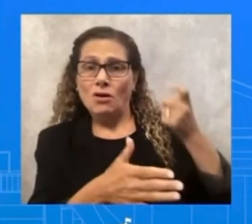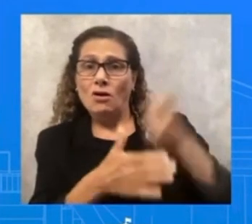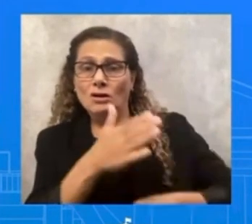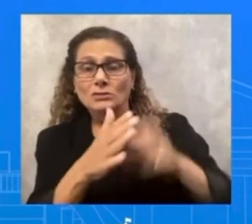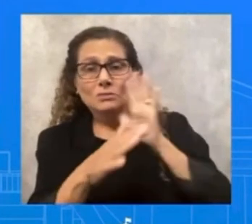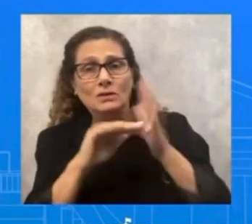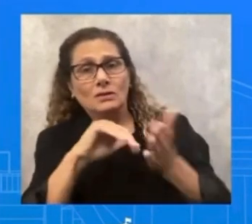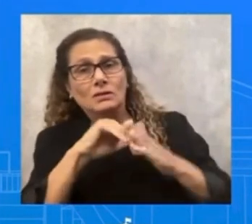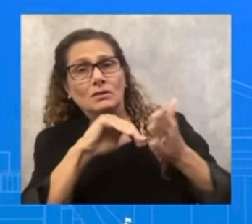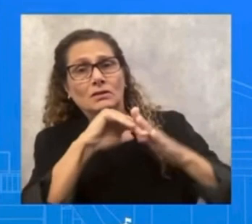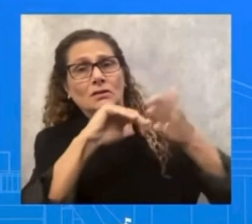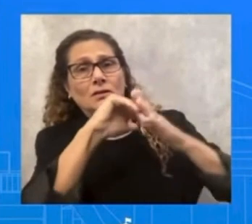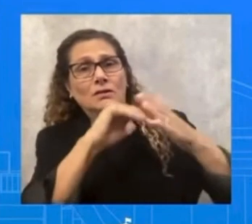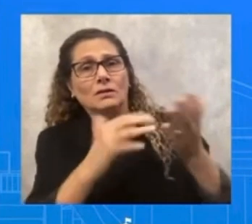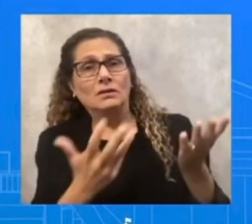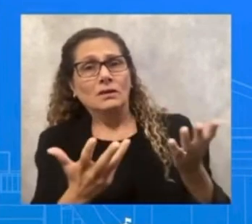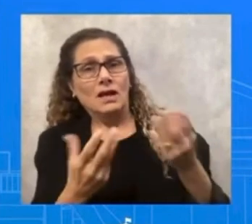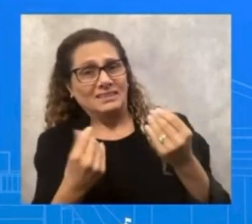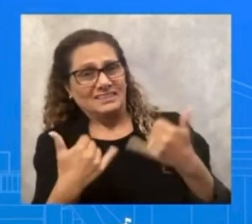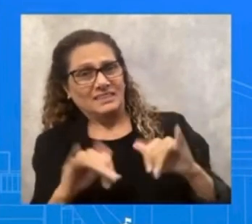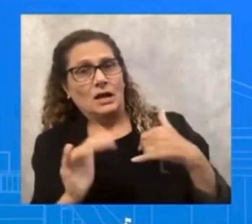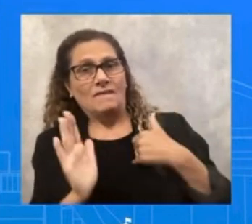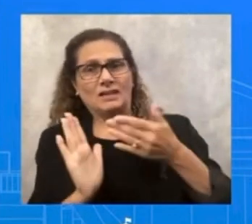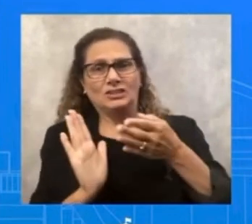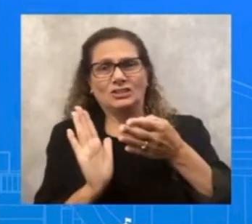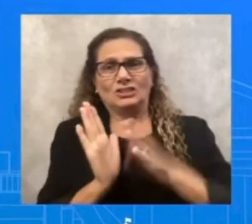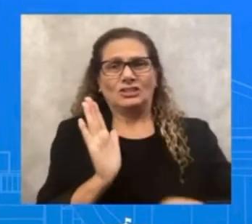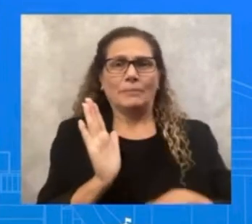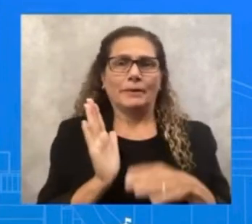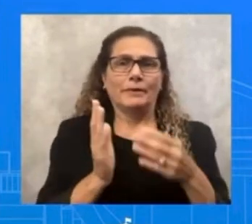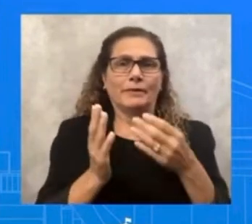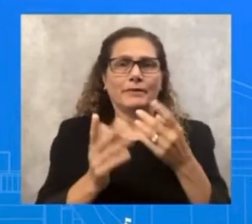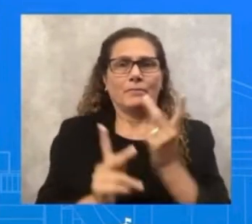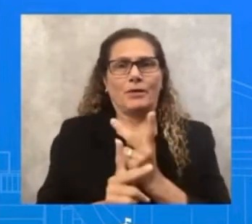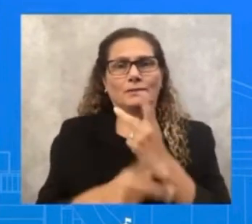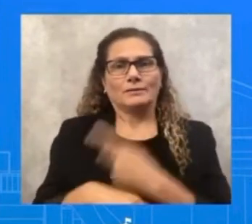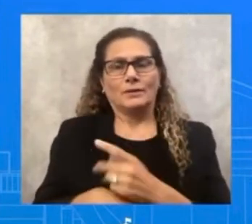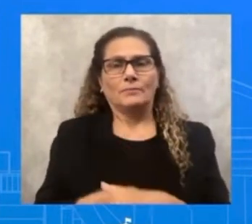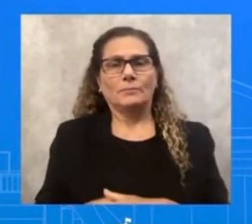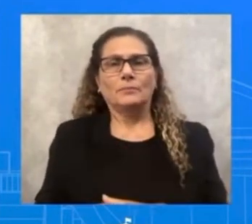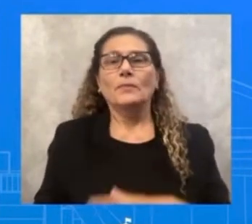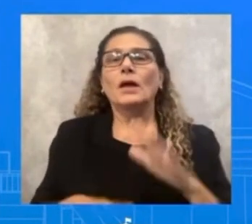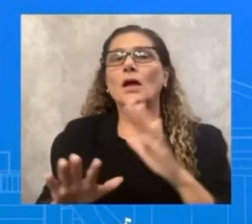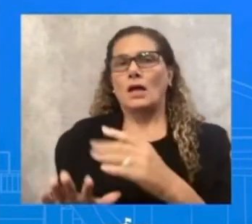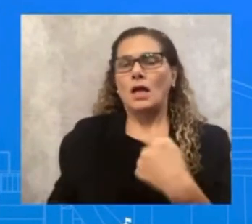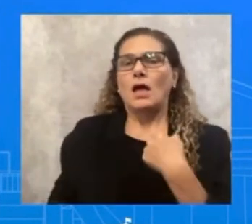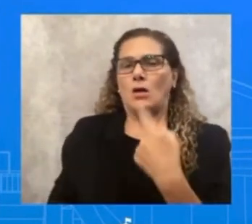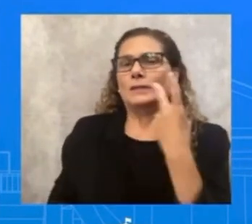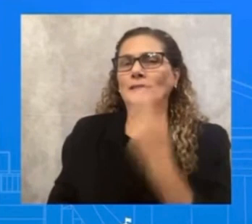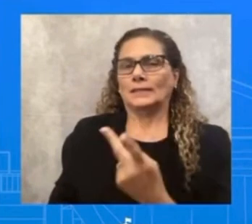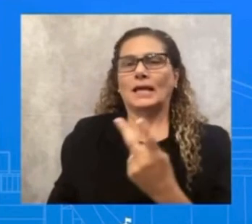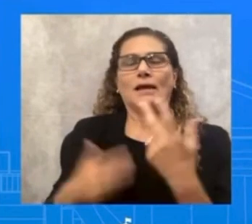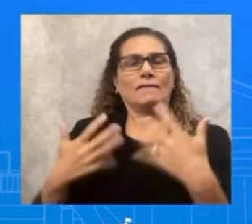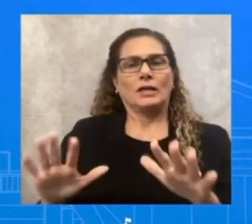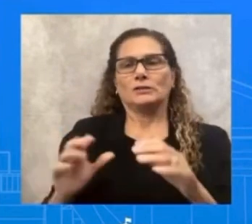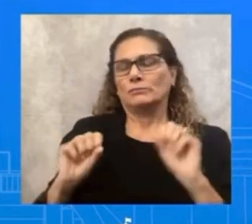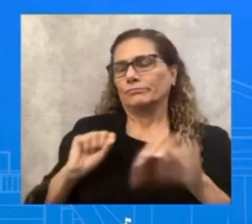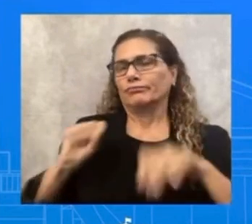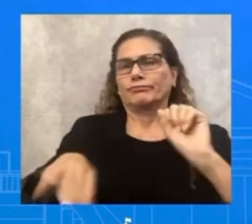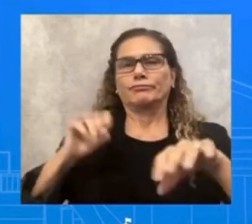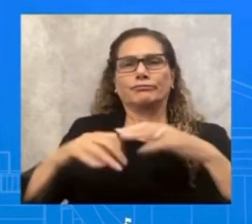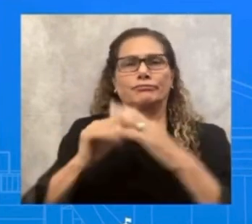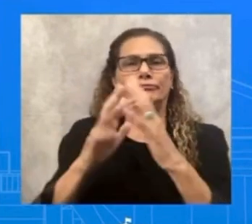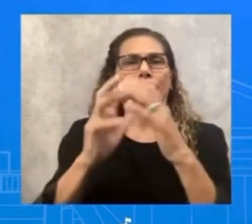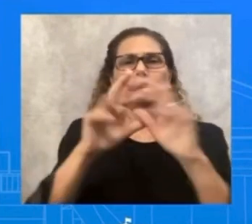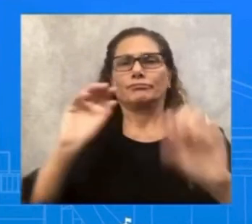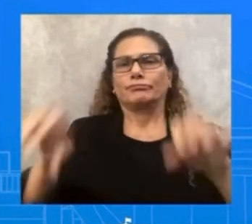Well, we've seen a boom in solar manufacturing announcements in the United States. We expect it to increase by 8 times